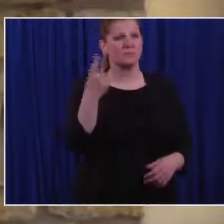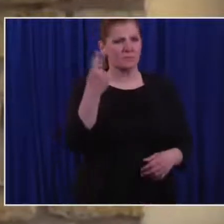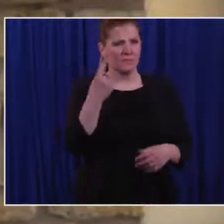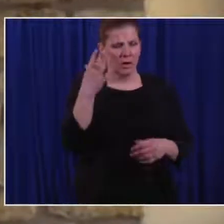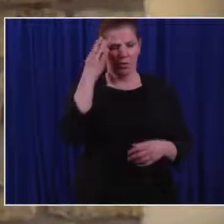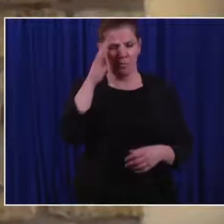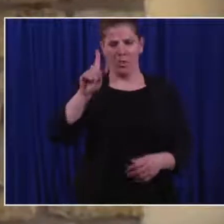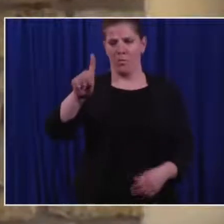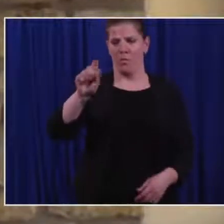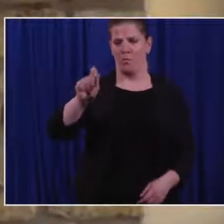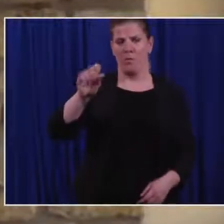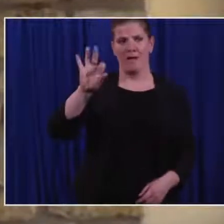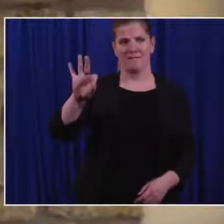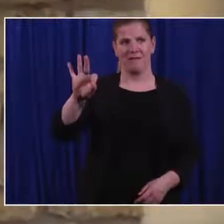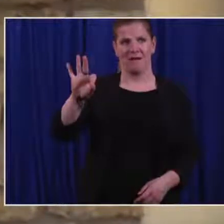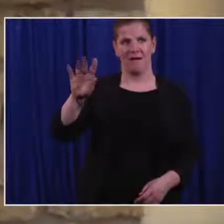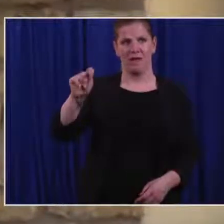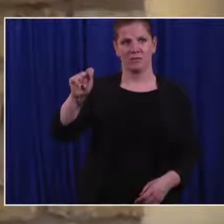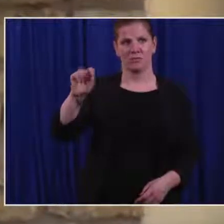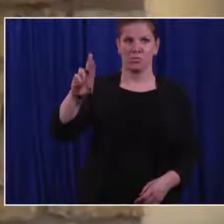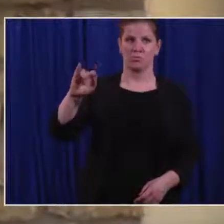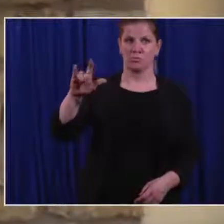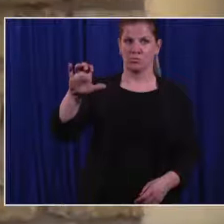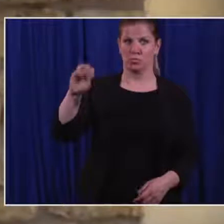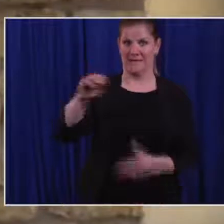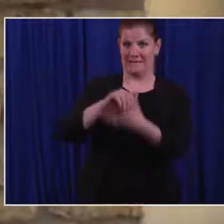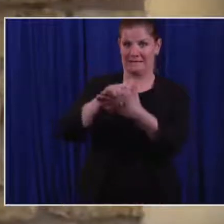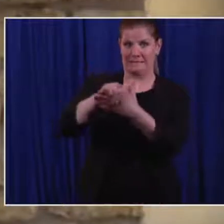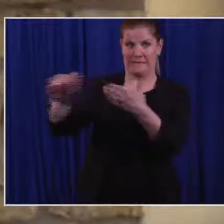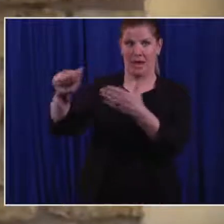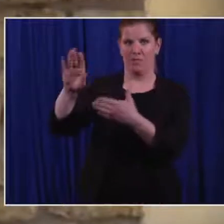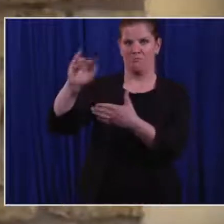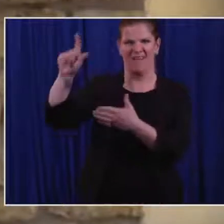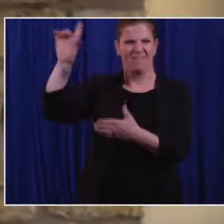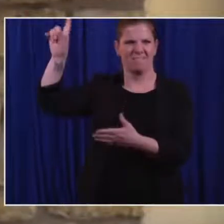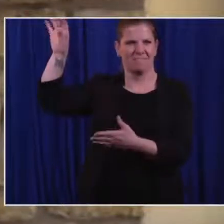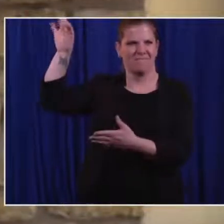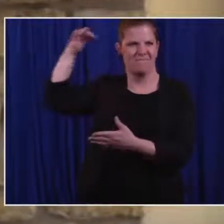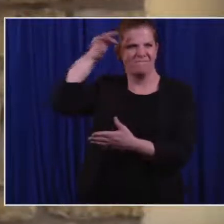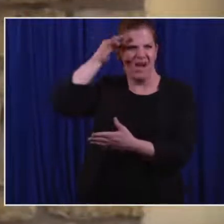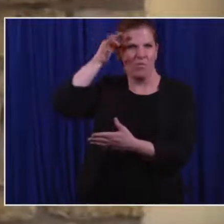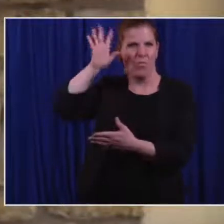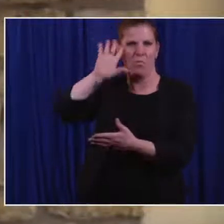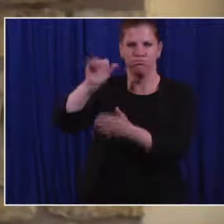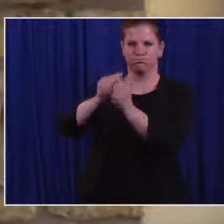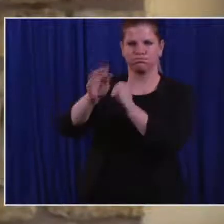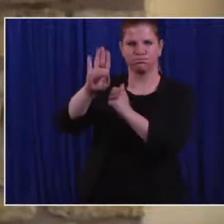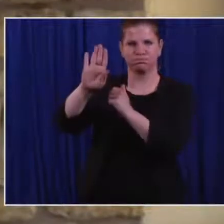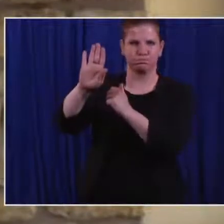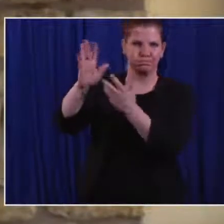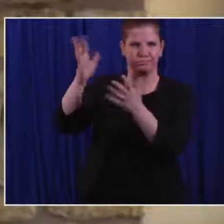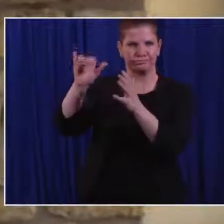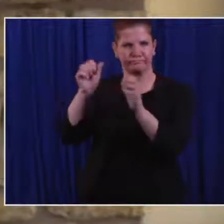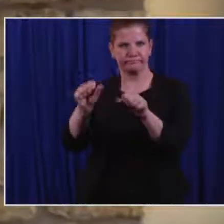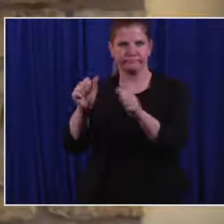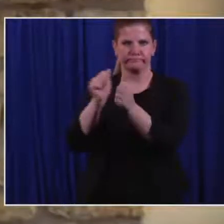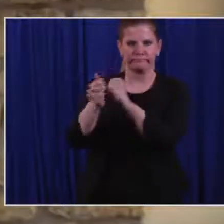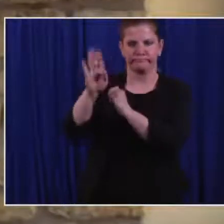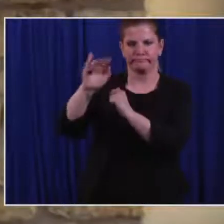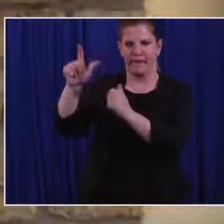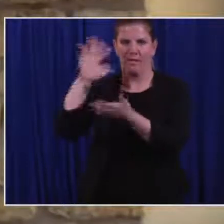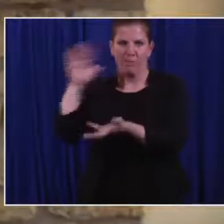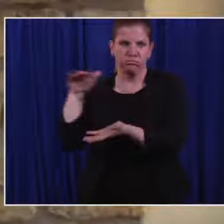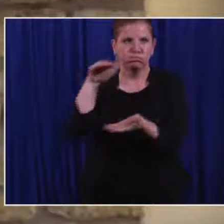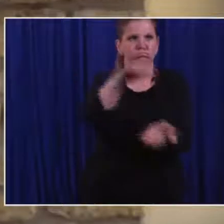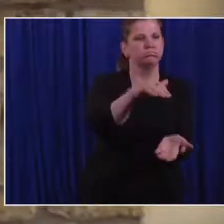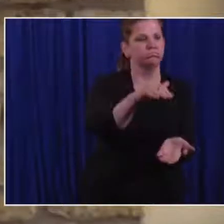trillion federal coronavirus relief bill. What do you see that could help Ohio? How will it affect the